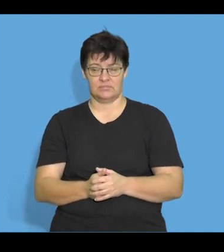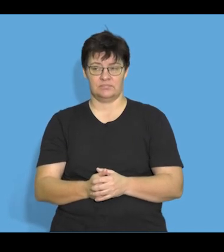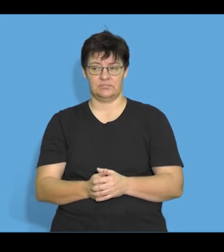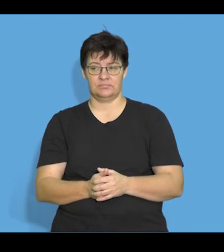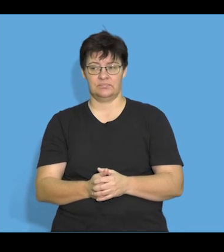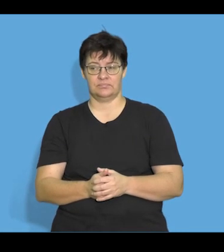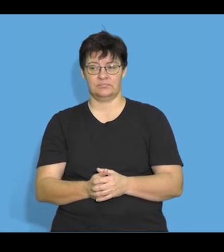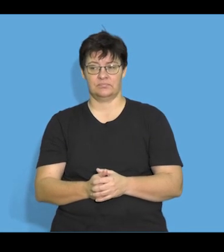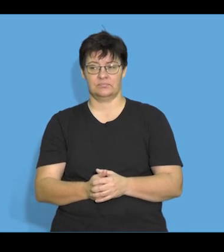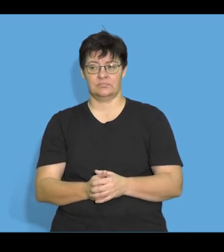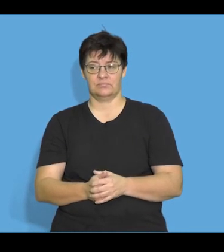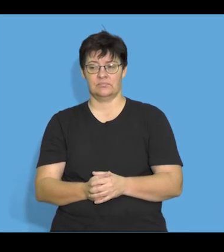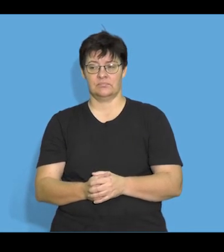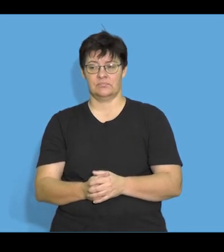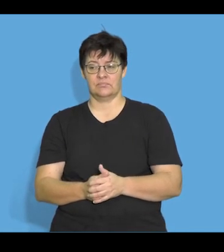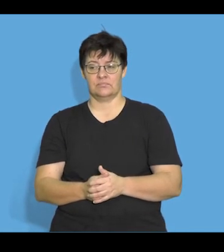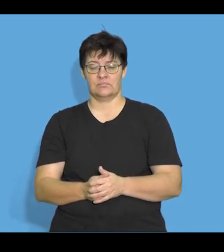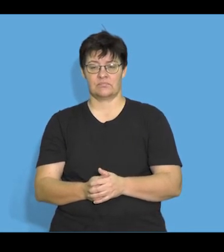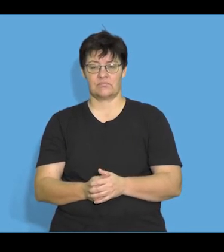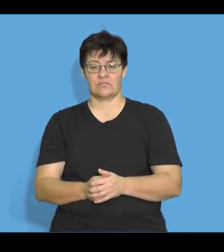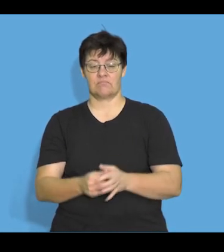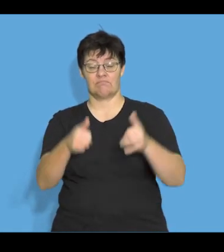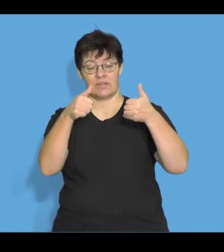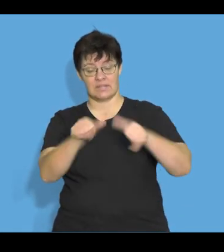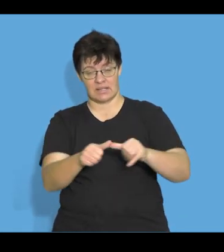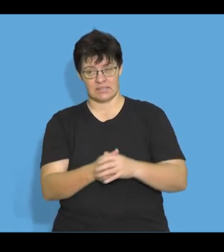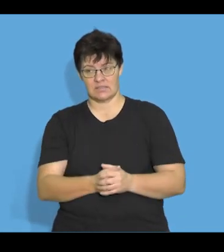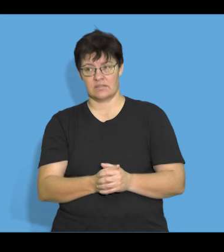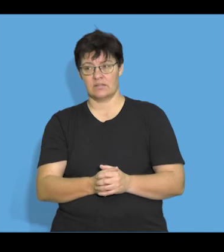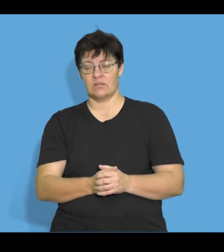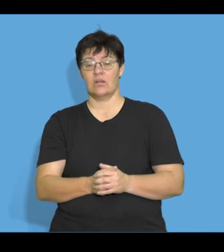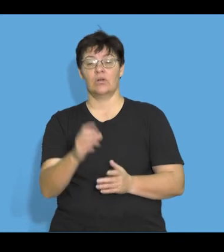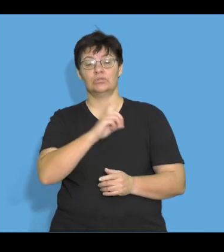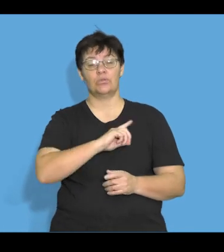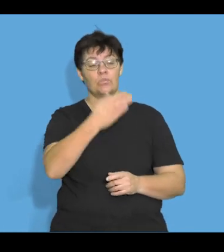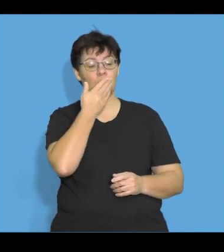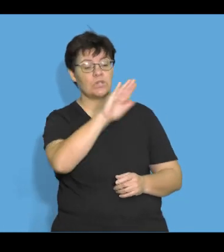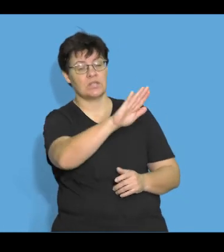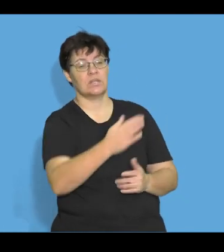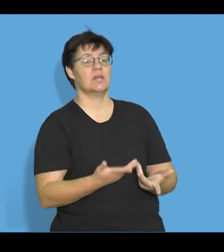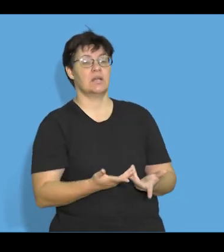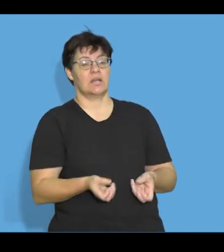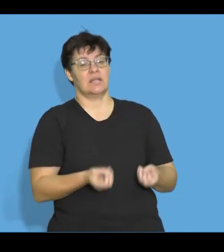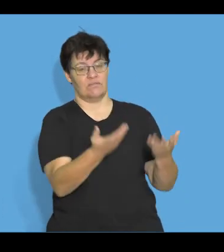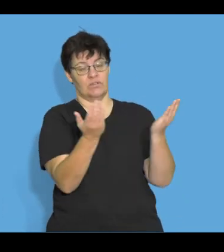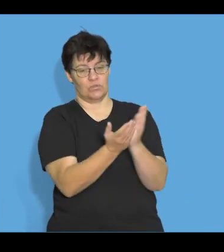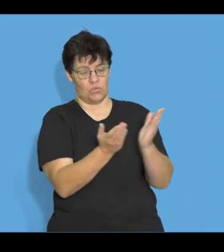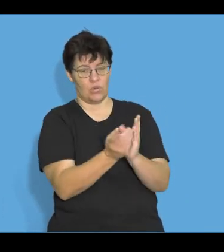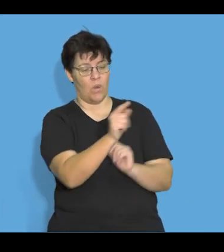back. And the next item is goods donated to a local school that were